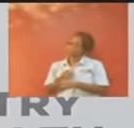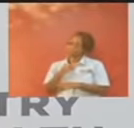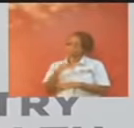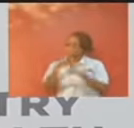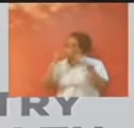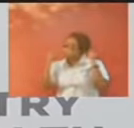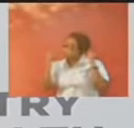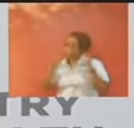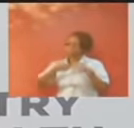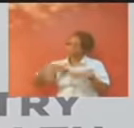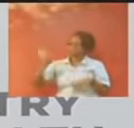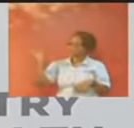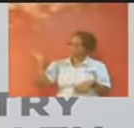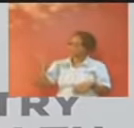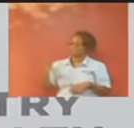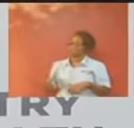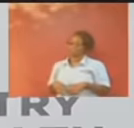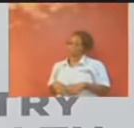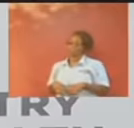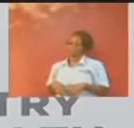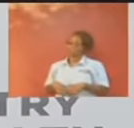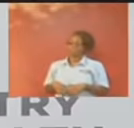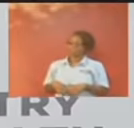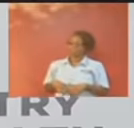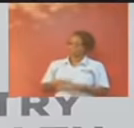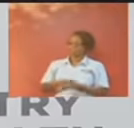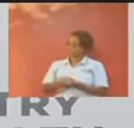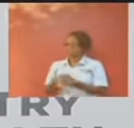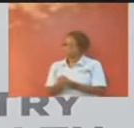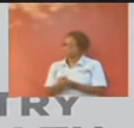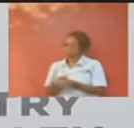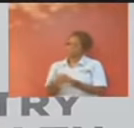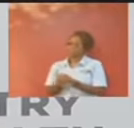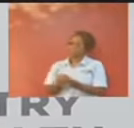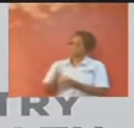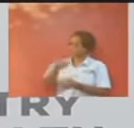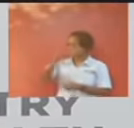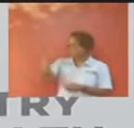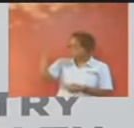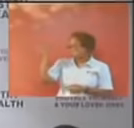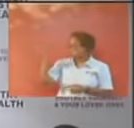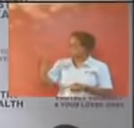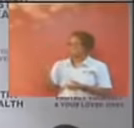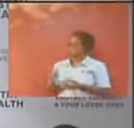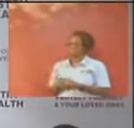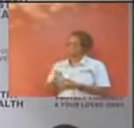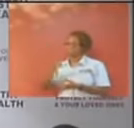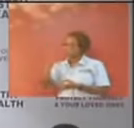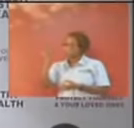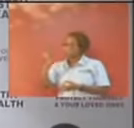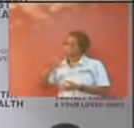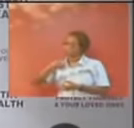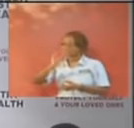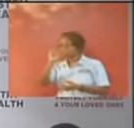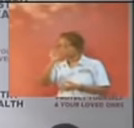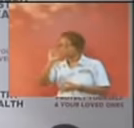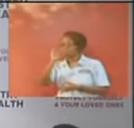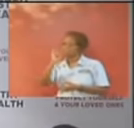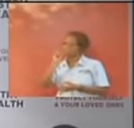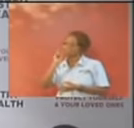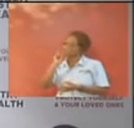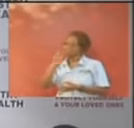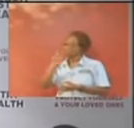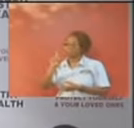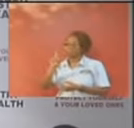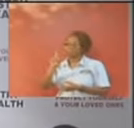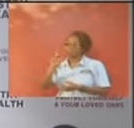and proximity, thus increasing their risk of COVID-19 transmission. Thank you very much. Thank you, Dr. Richards. We go now to Newsday,